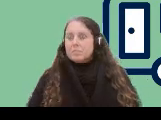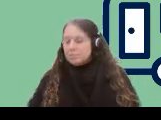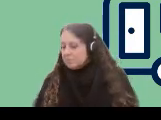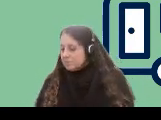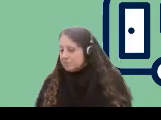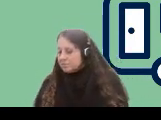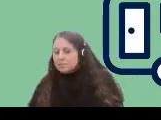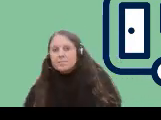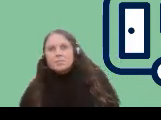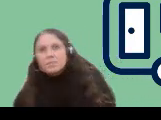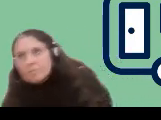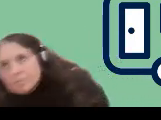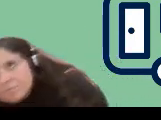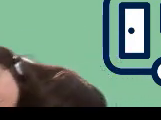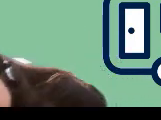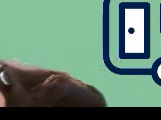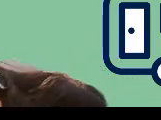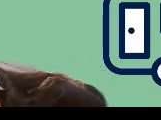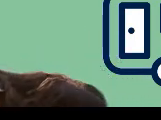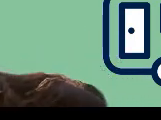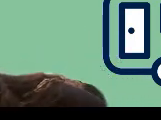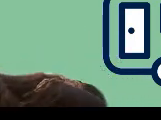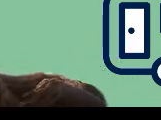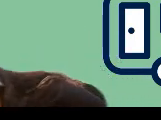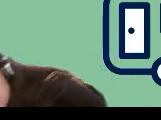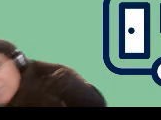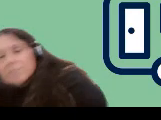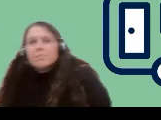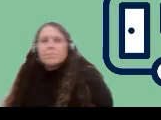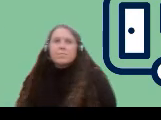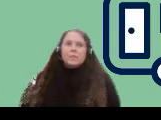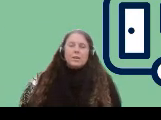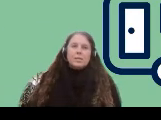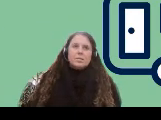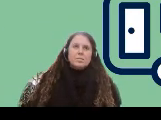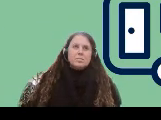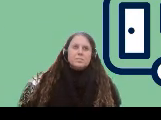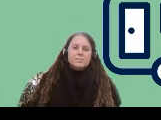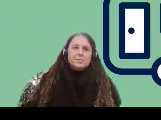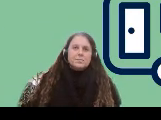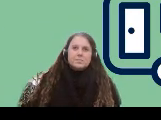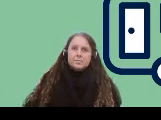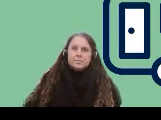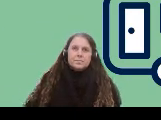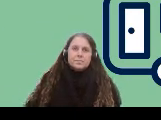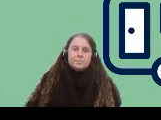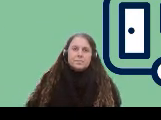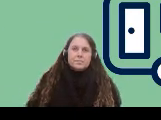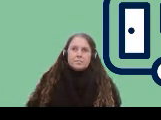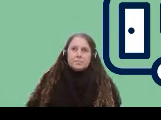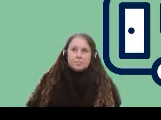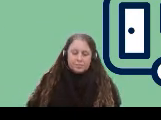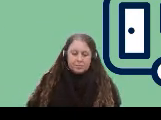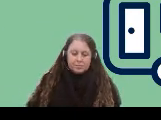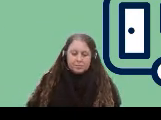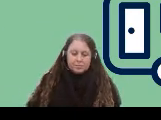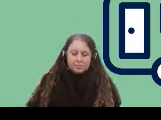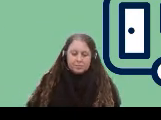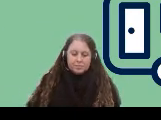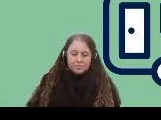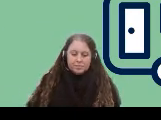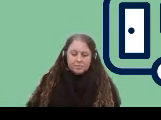quarterly return document for you. I'll just step through each step of the process. We'll explain what information you'll